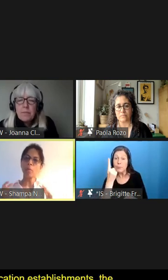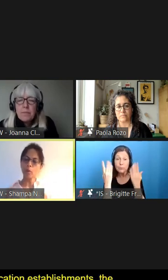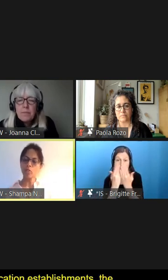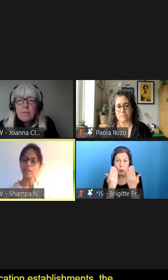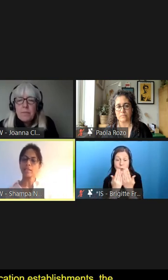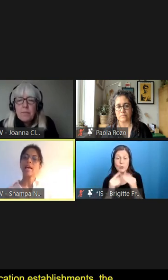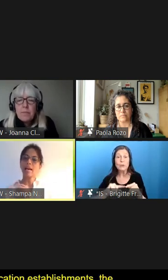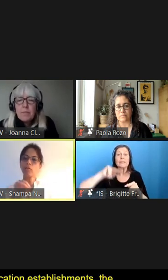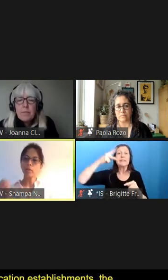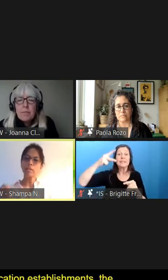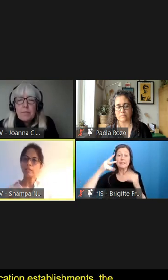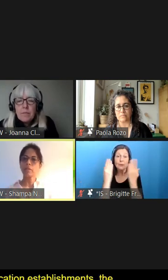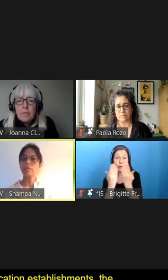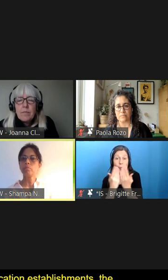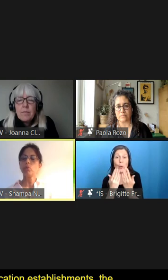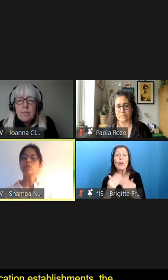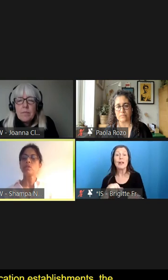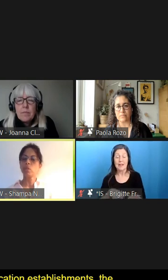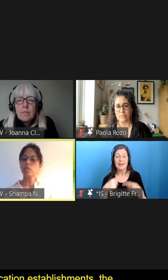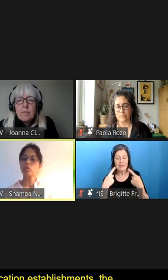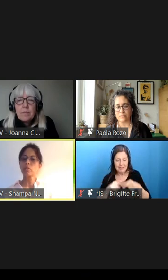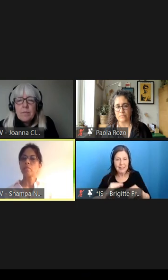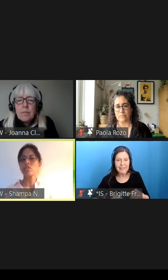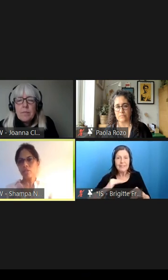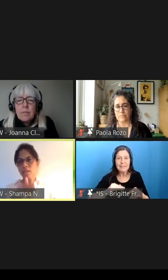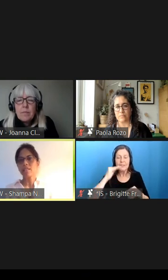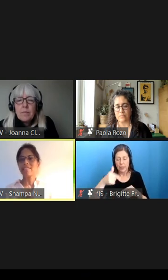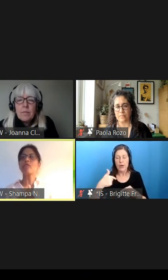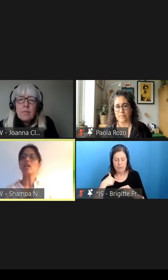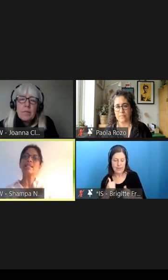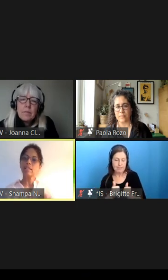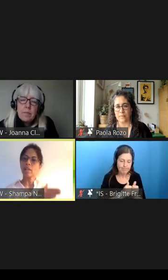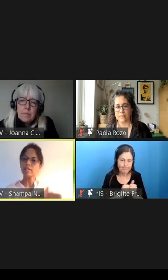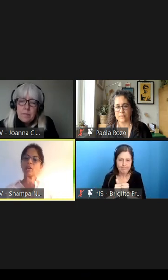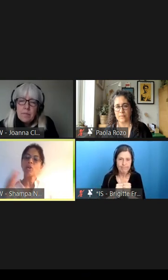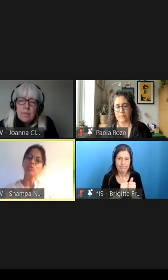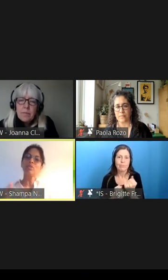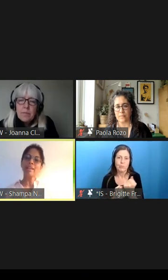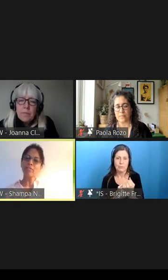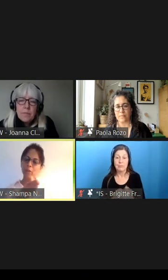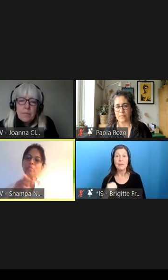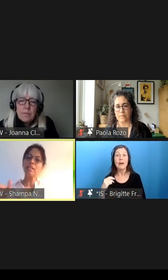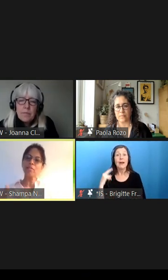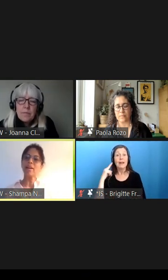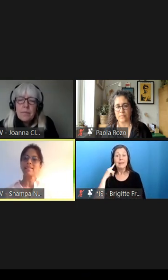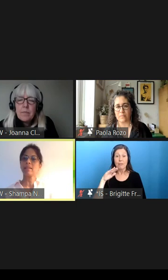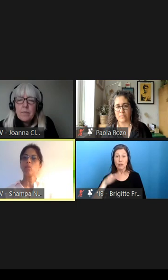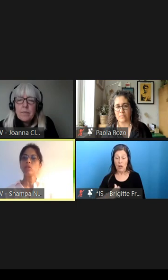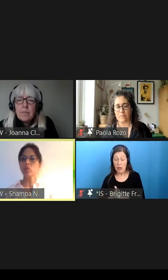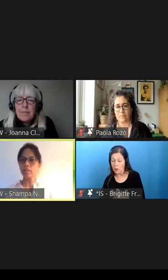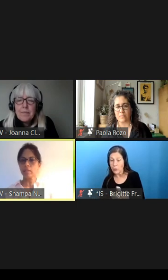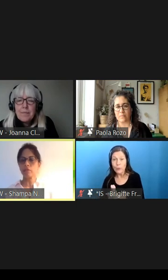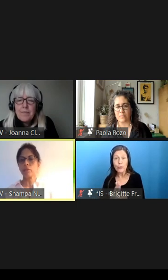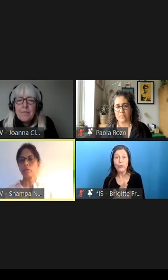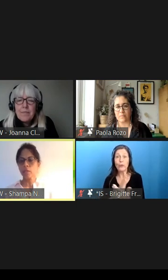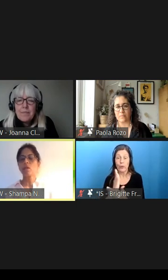our projects have all these different components built into them, because the deaf child, as they go through life, they're going to be interacting with all